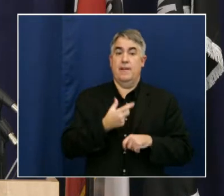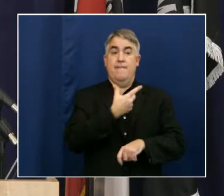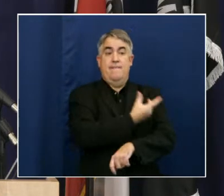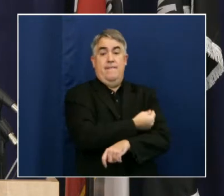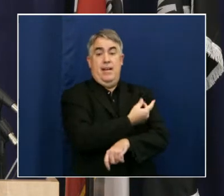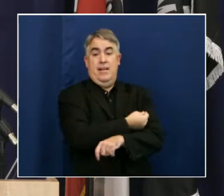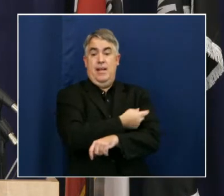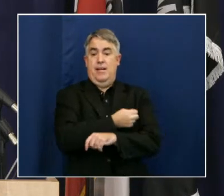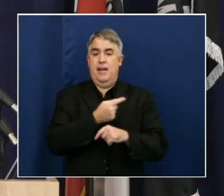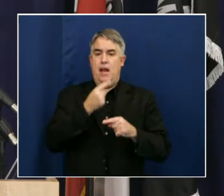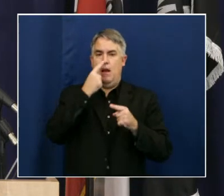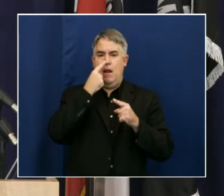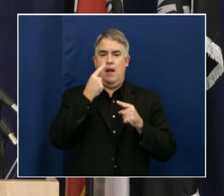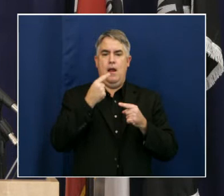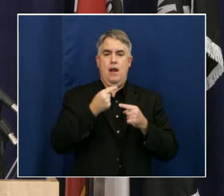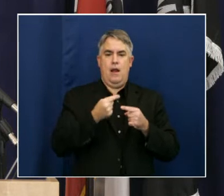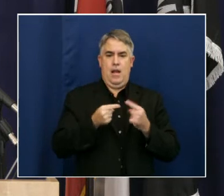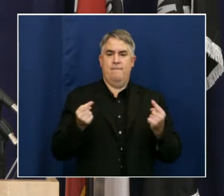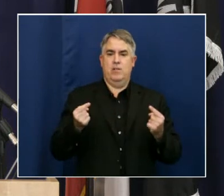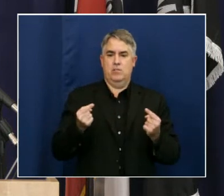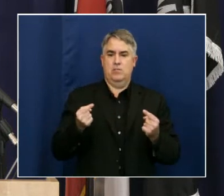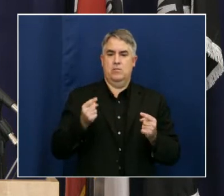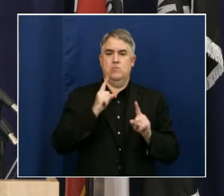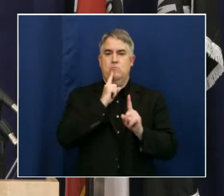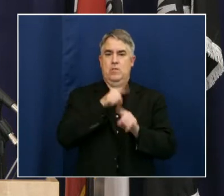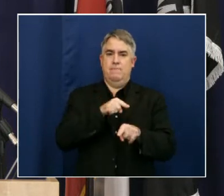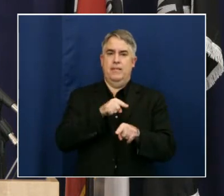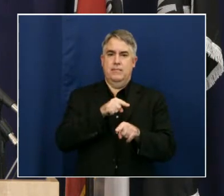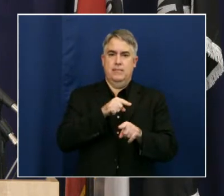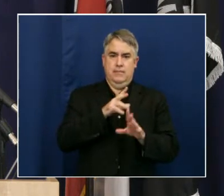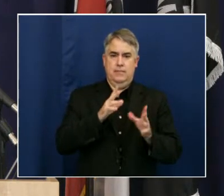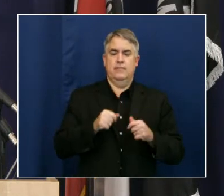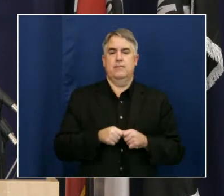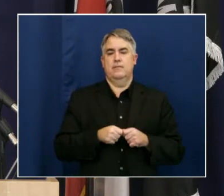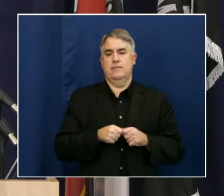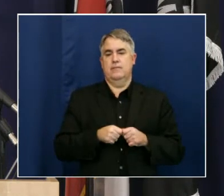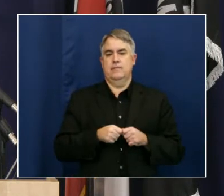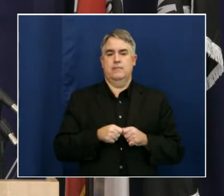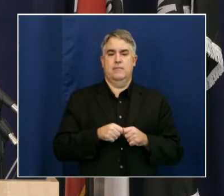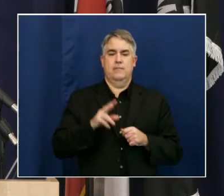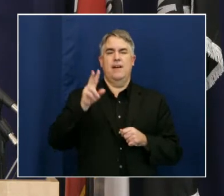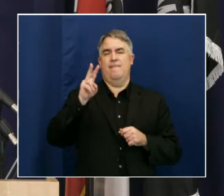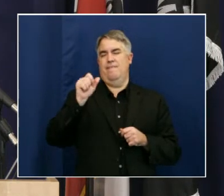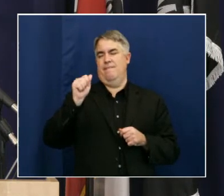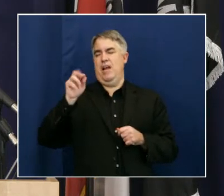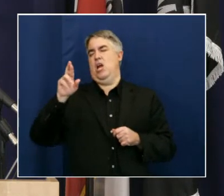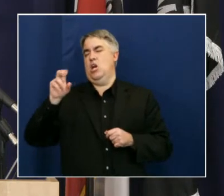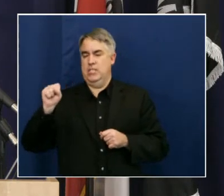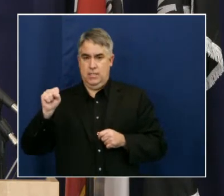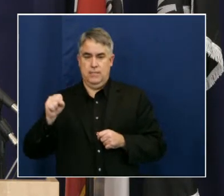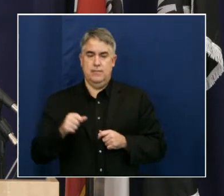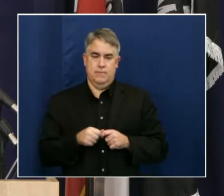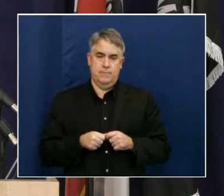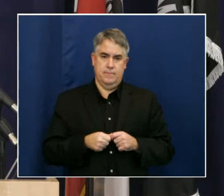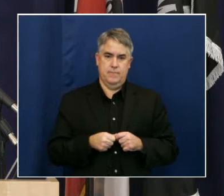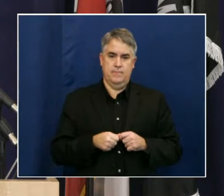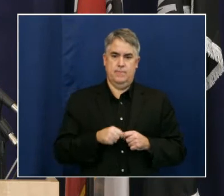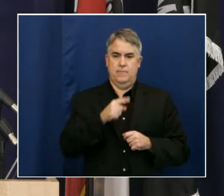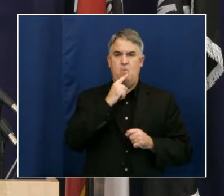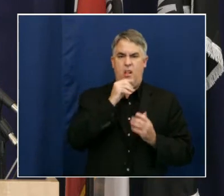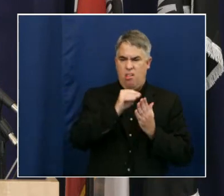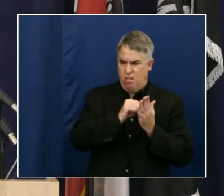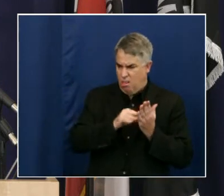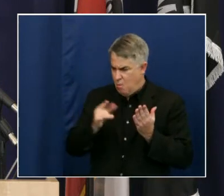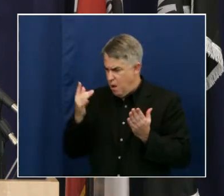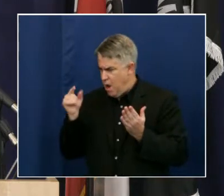System report, a VAERS report, and those will be filed on the ones that occurred recently. But going back to the original